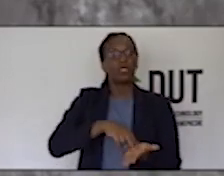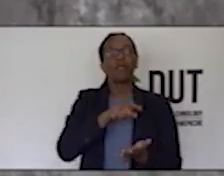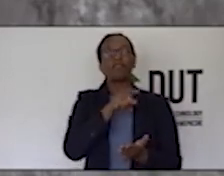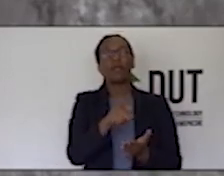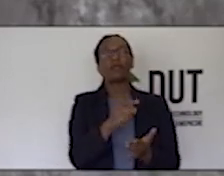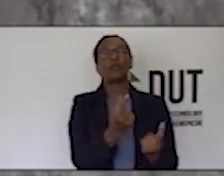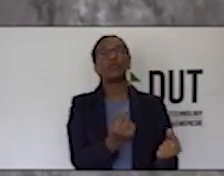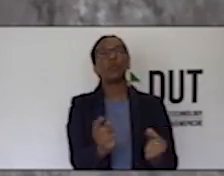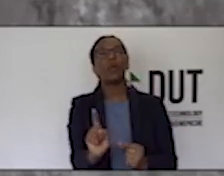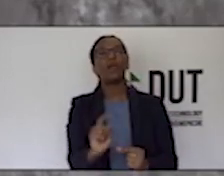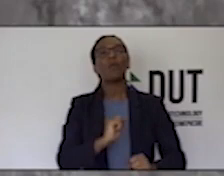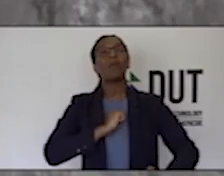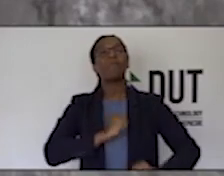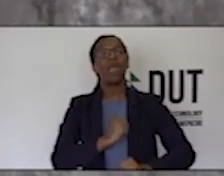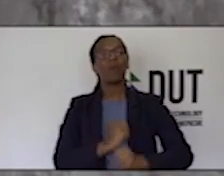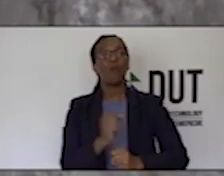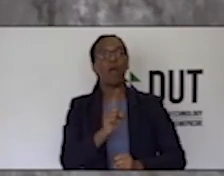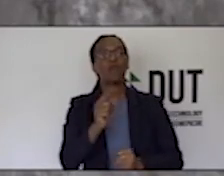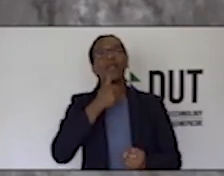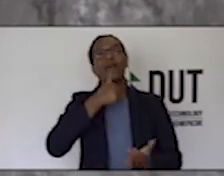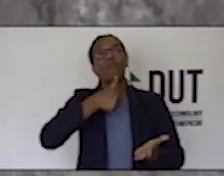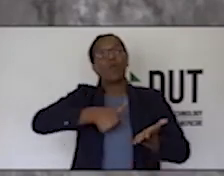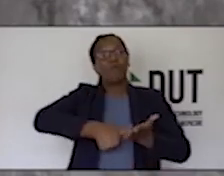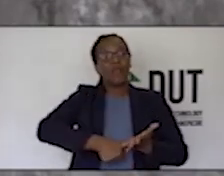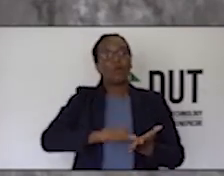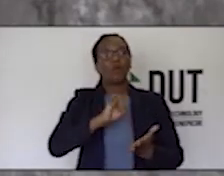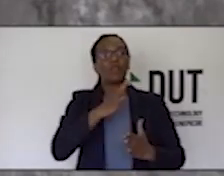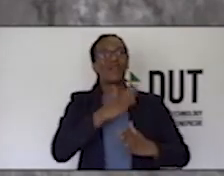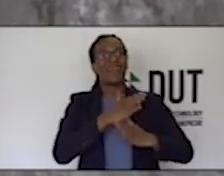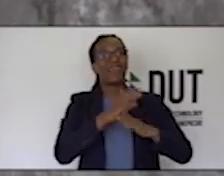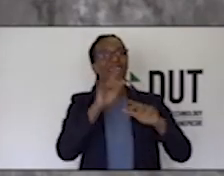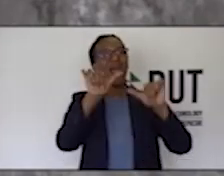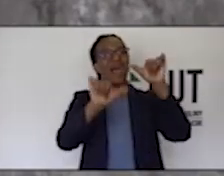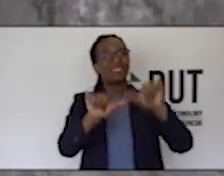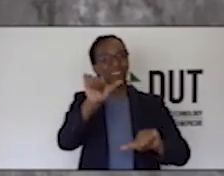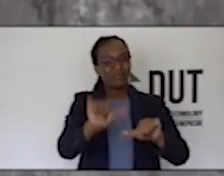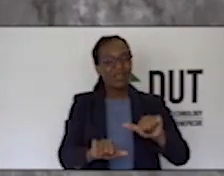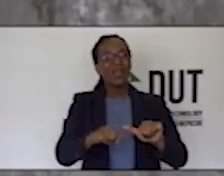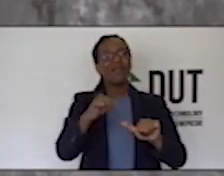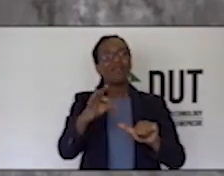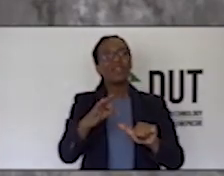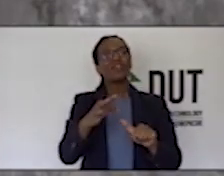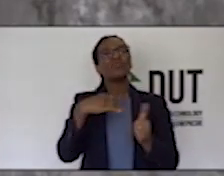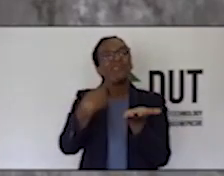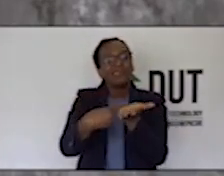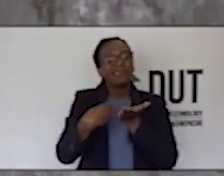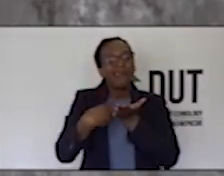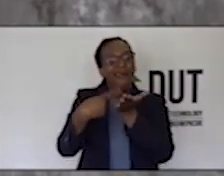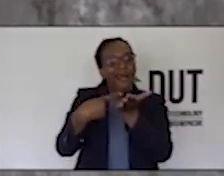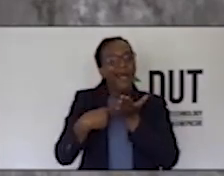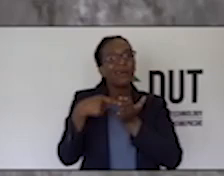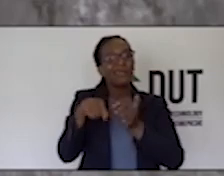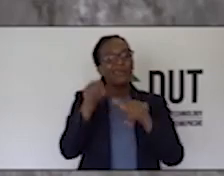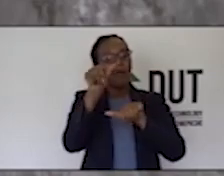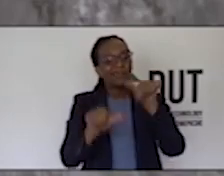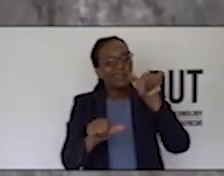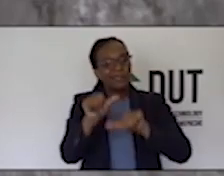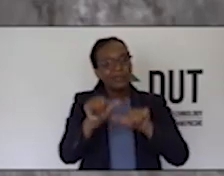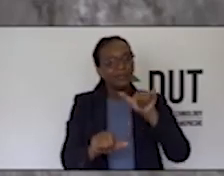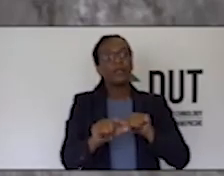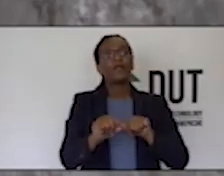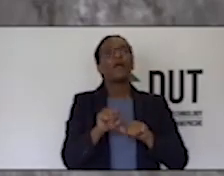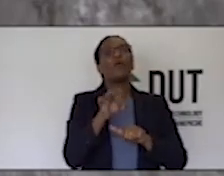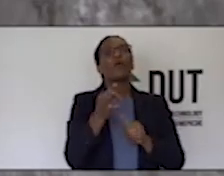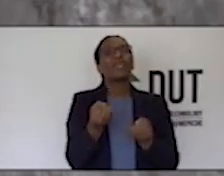And then you can make an appointment with your career assessor, and then you discuss that assessment. We also offer CV